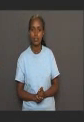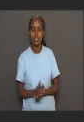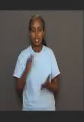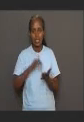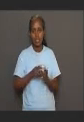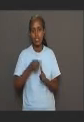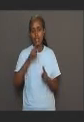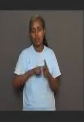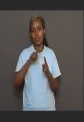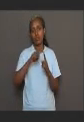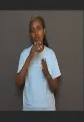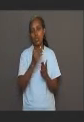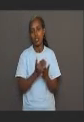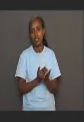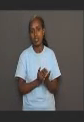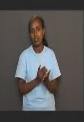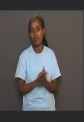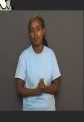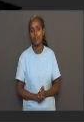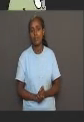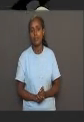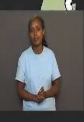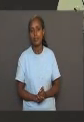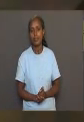Let's get back to our lesson.